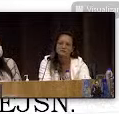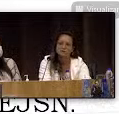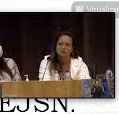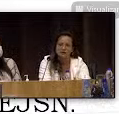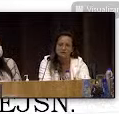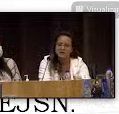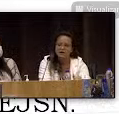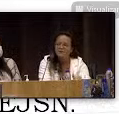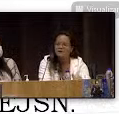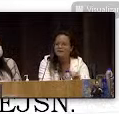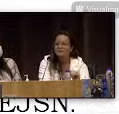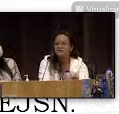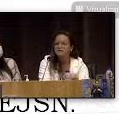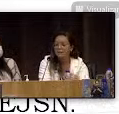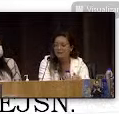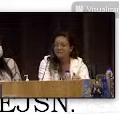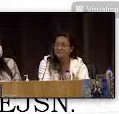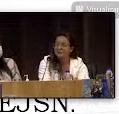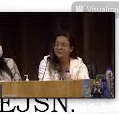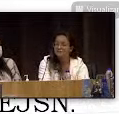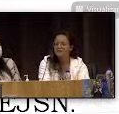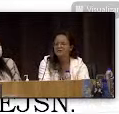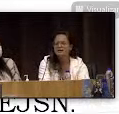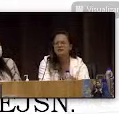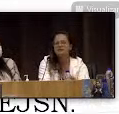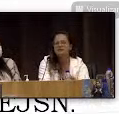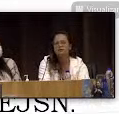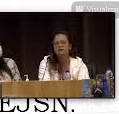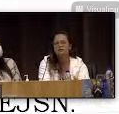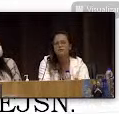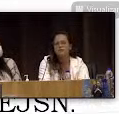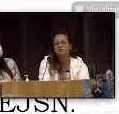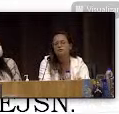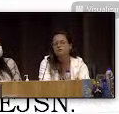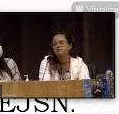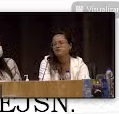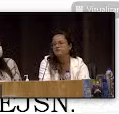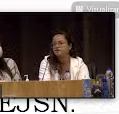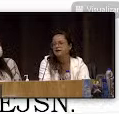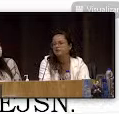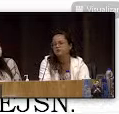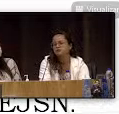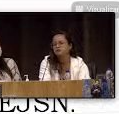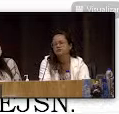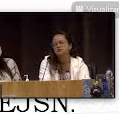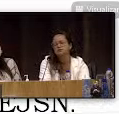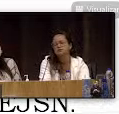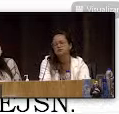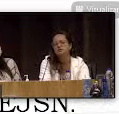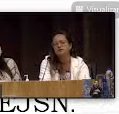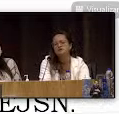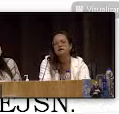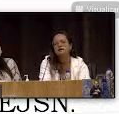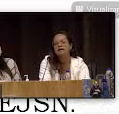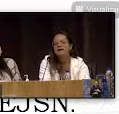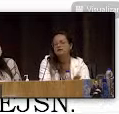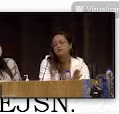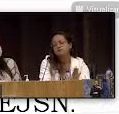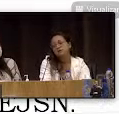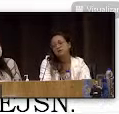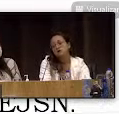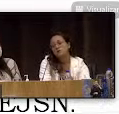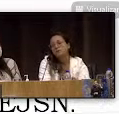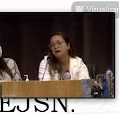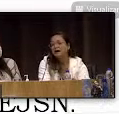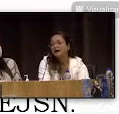the period of the data analysis for the research that was from April 2020